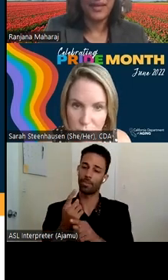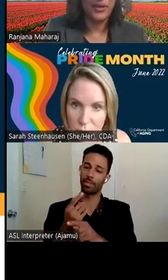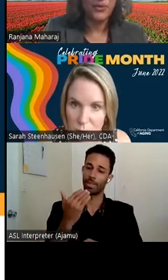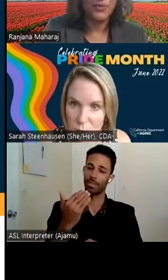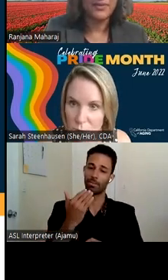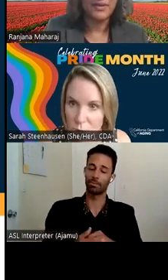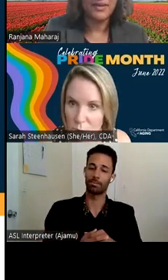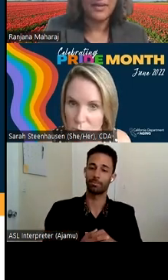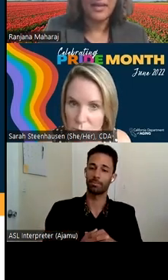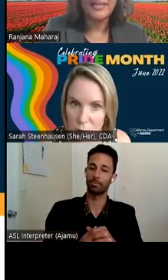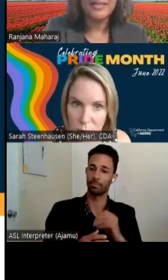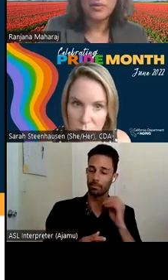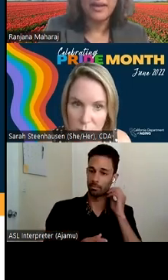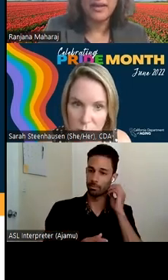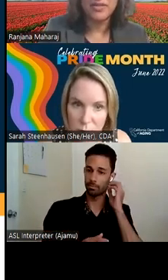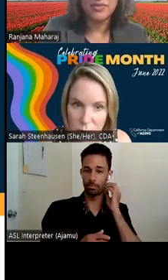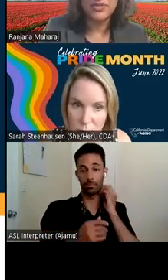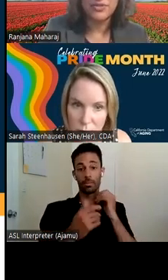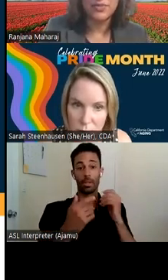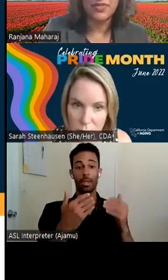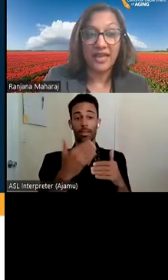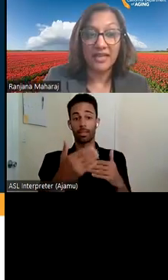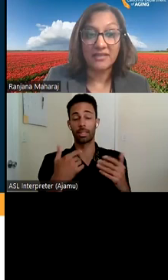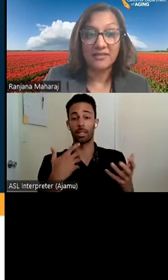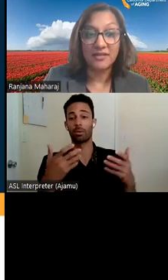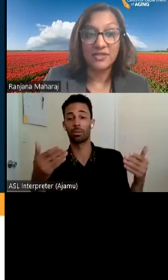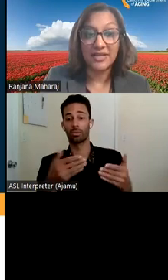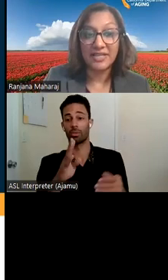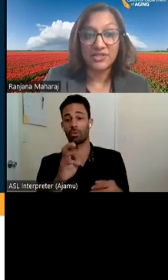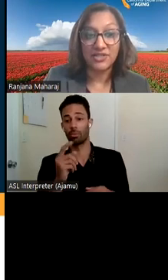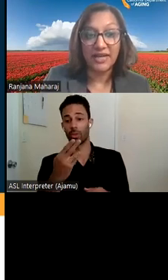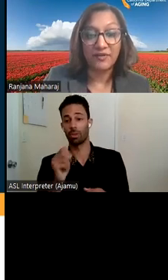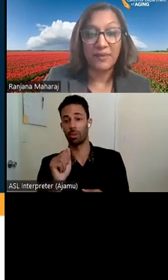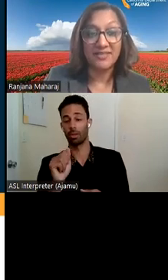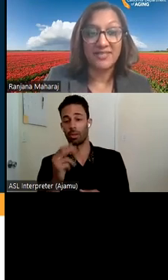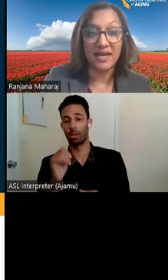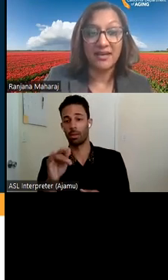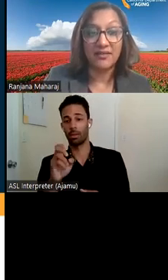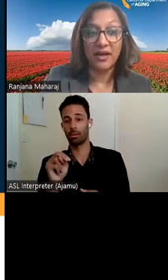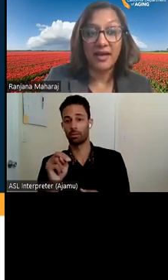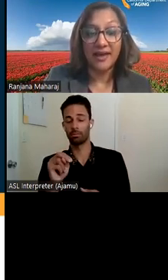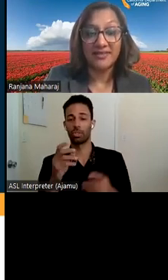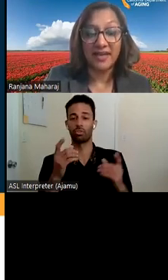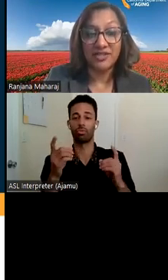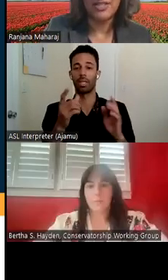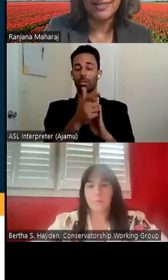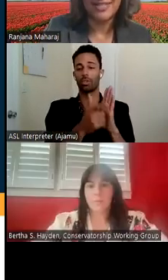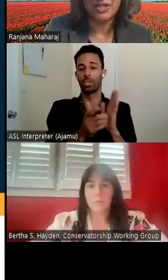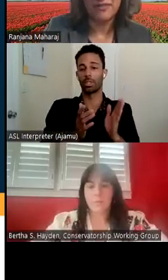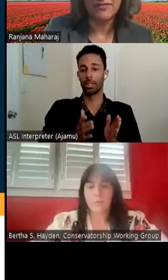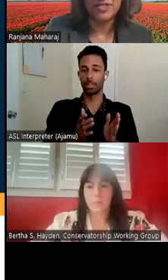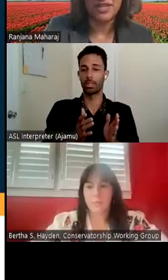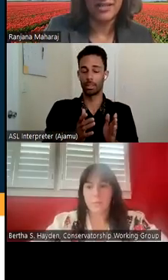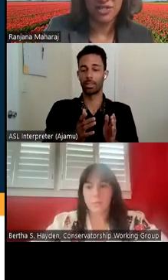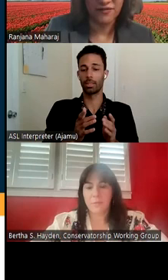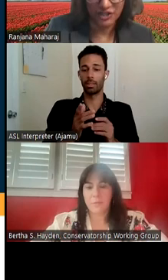thank you next i would like to introduce bertha hayden directing attorney from bett zedek as and she is the